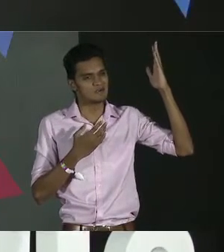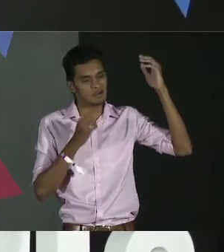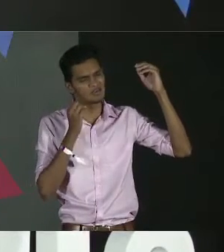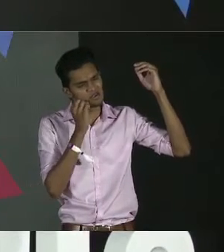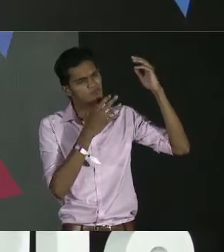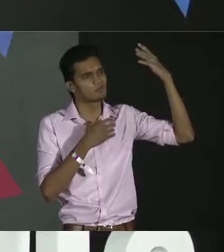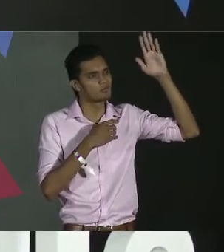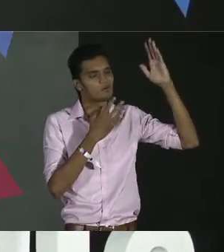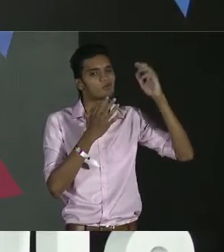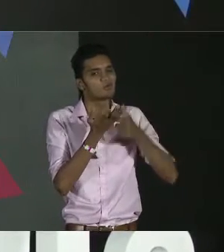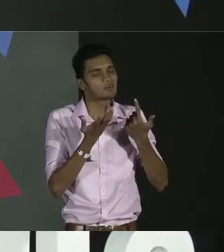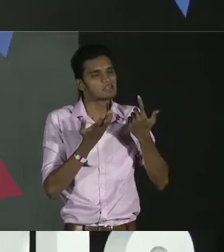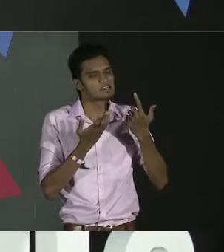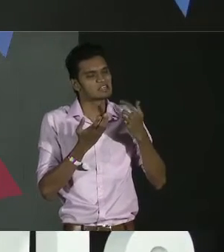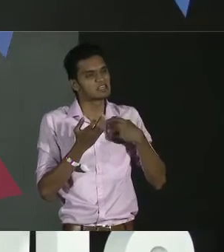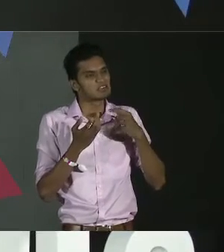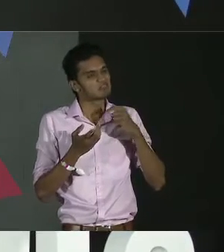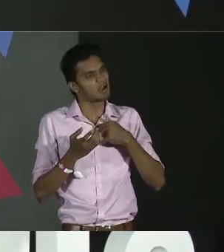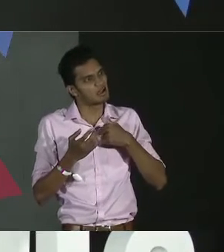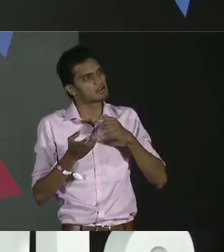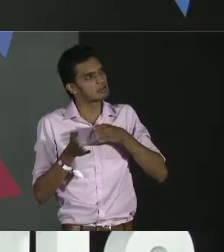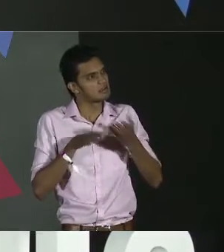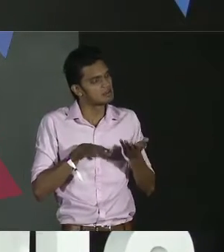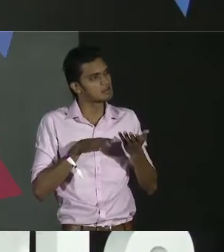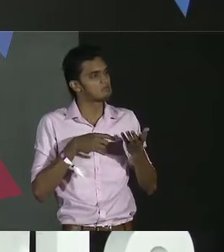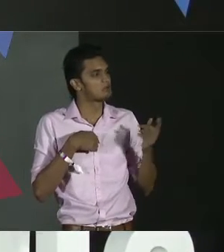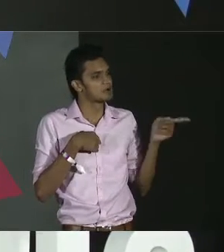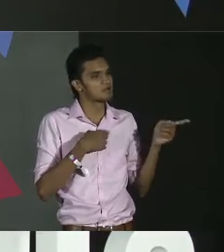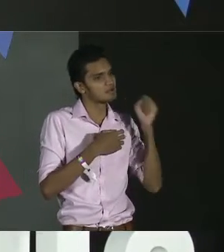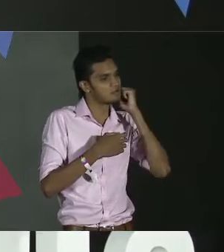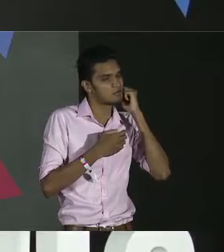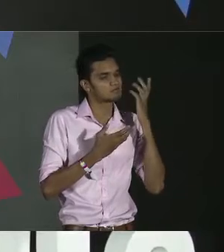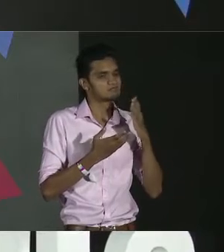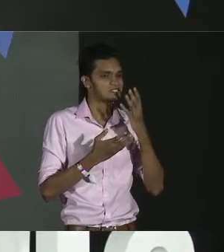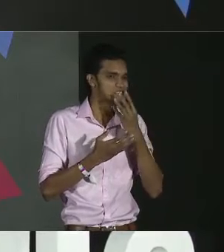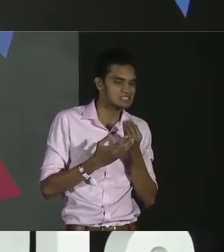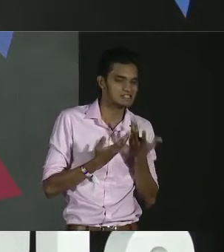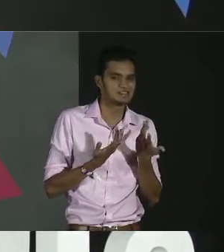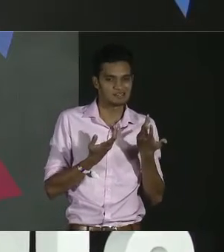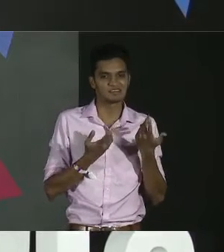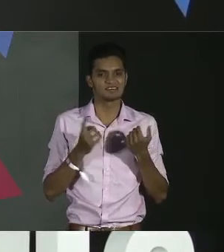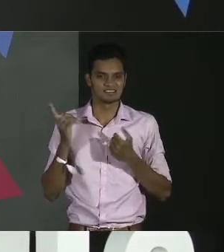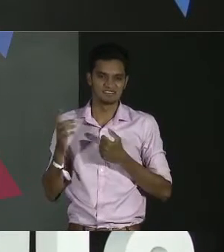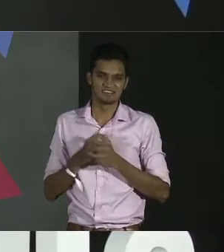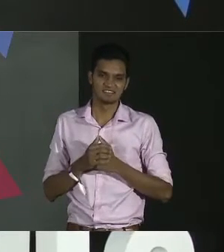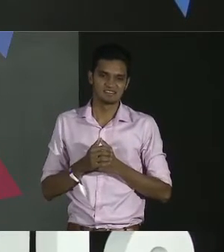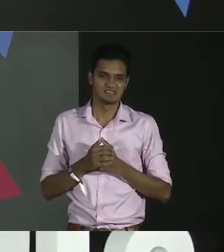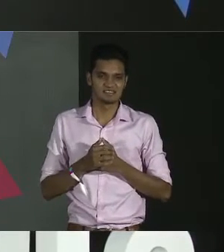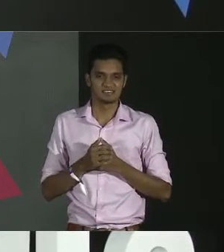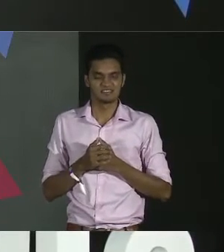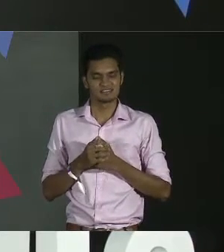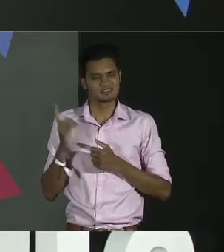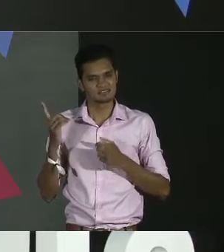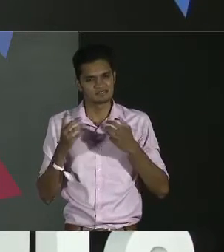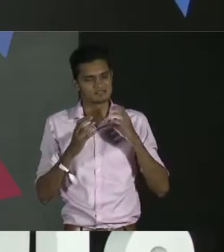very lonely, and if possible, to send you back. Now, unfortunately, I don't remember my conversation with God.